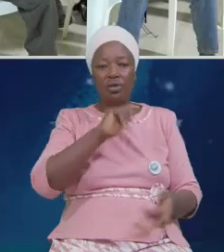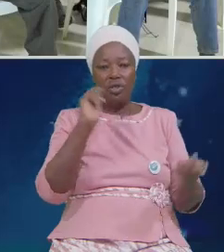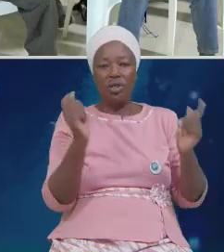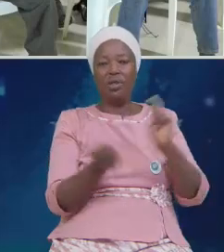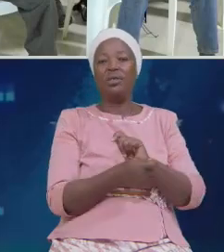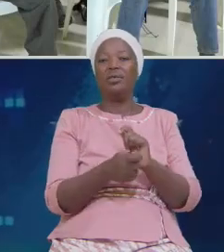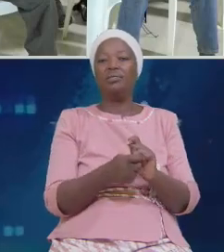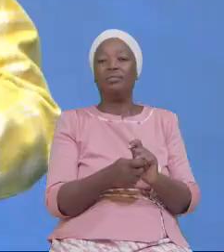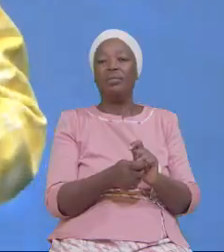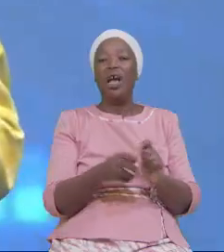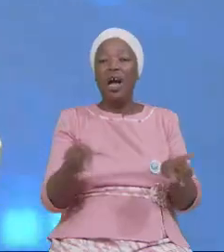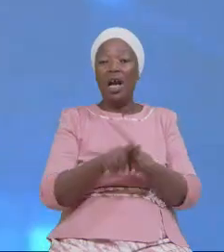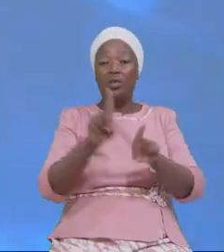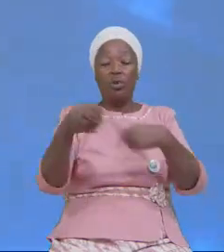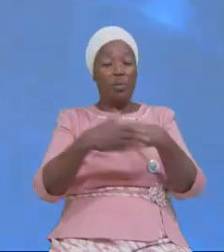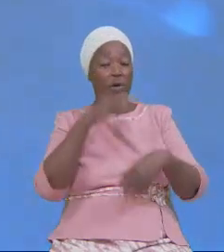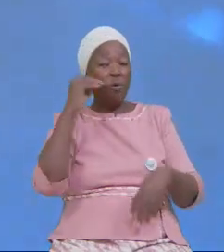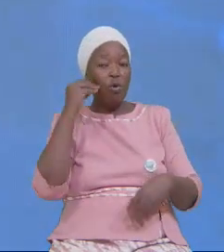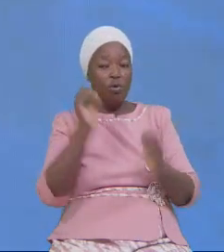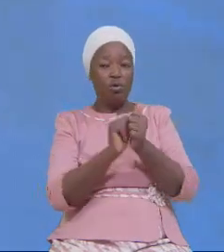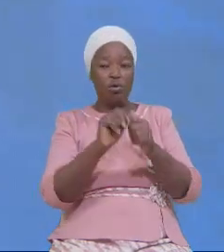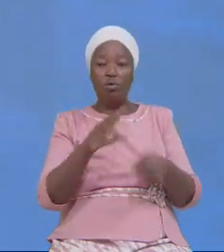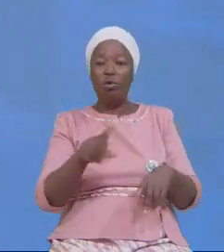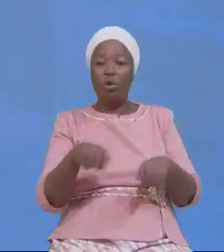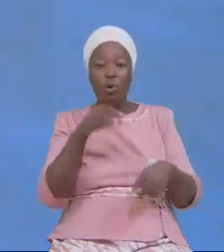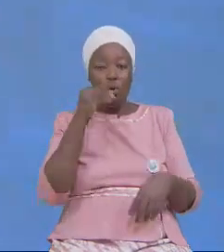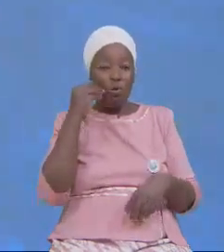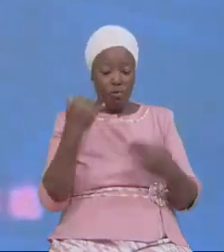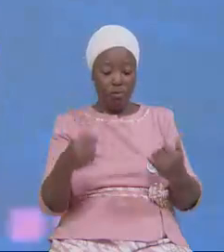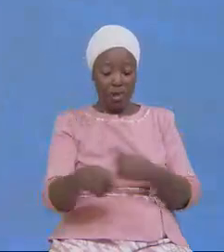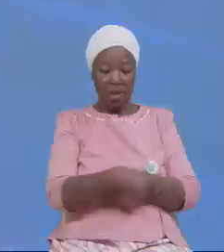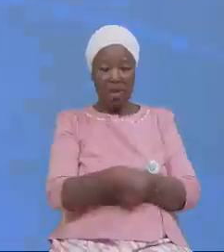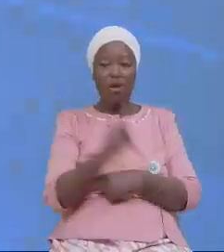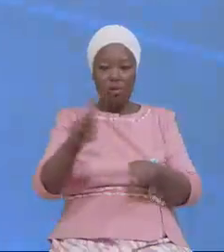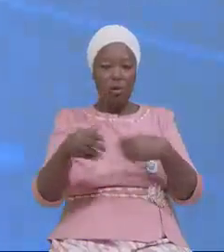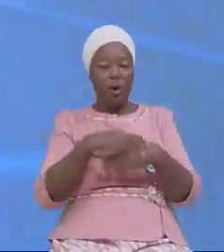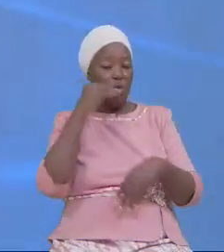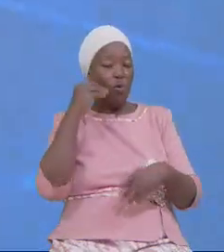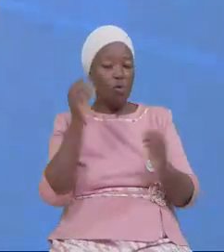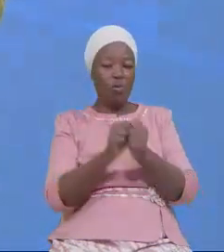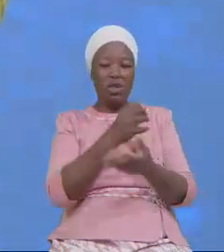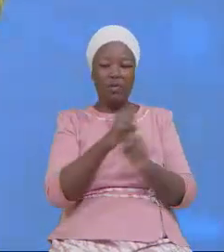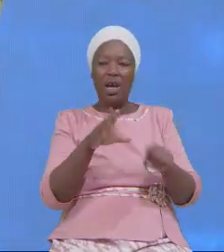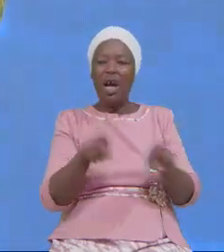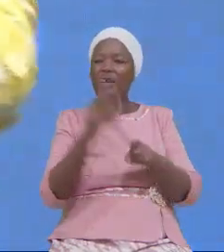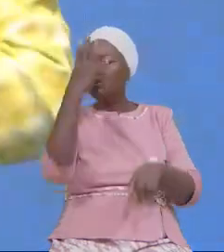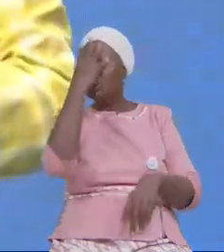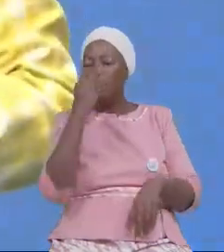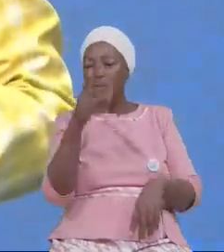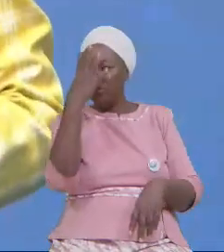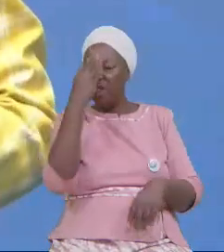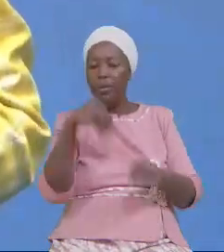As you go back home, you go with salvation. As you sleep in the joy and